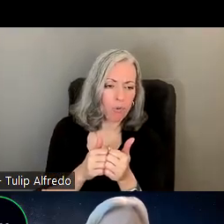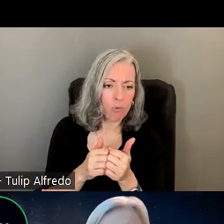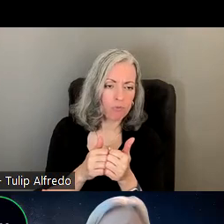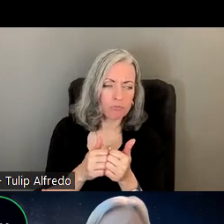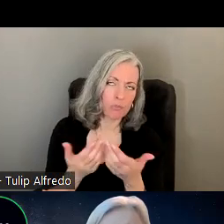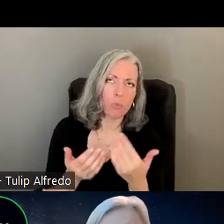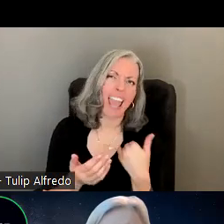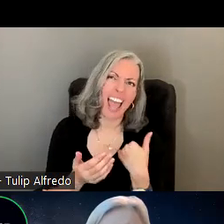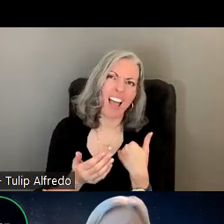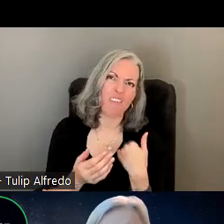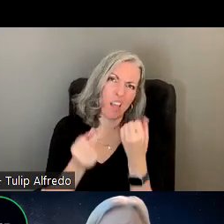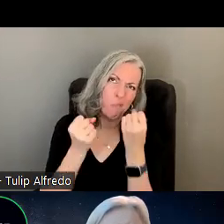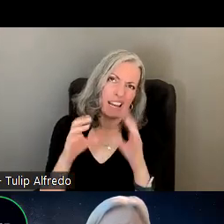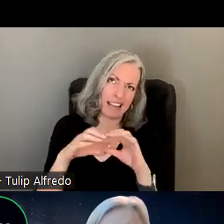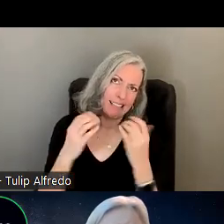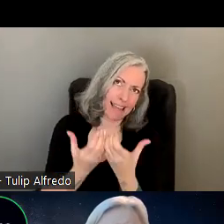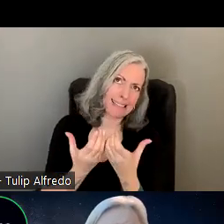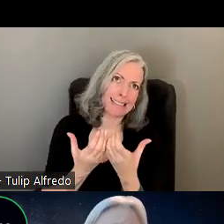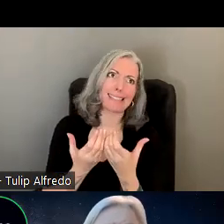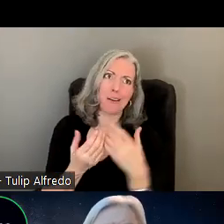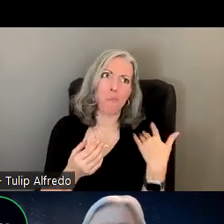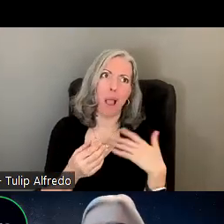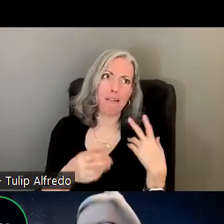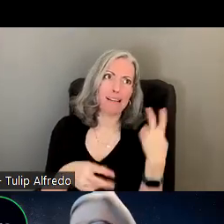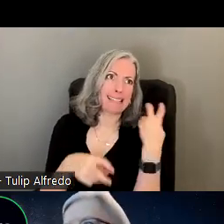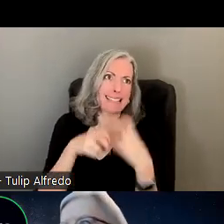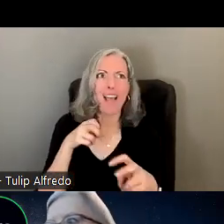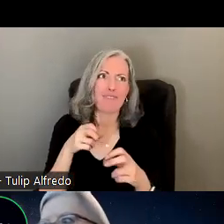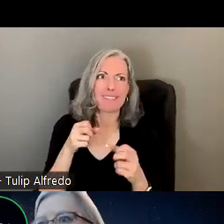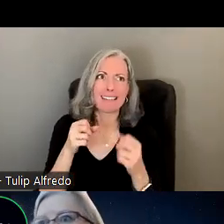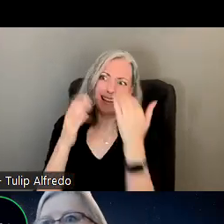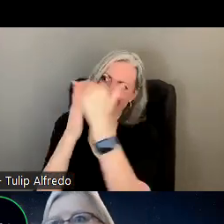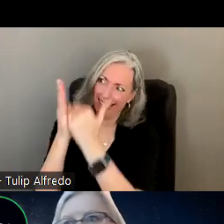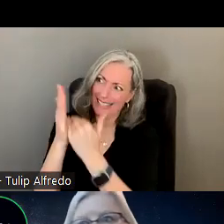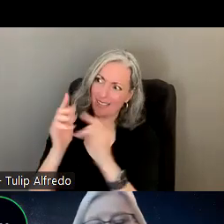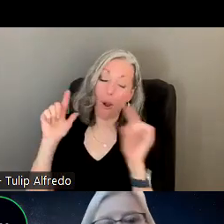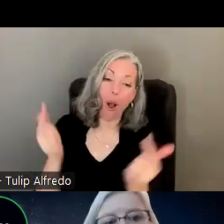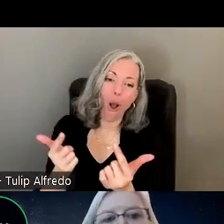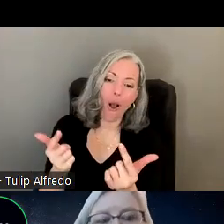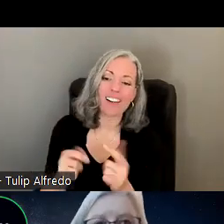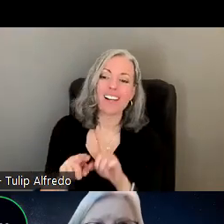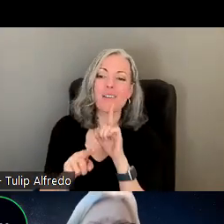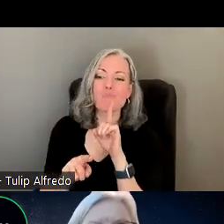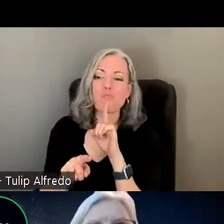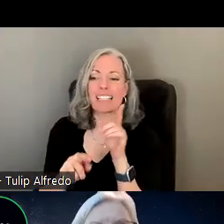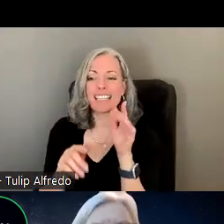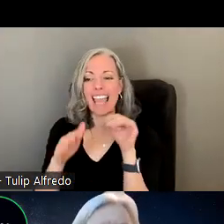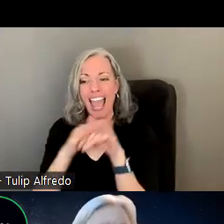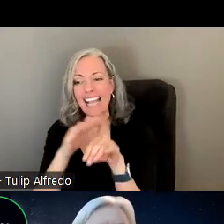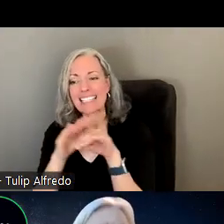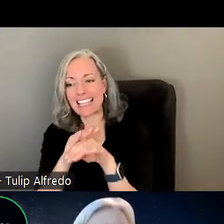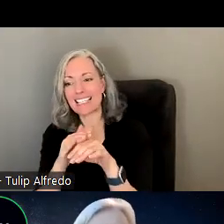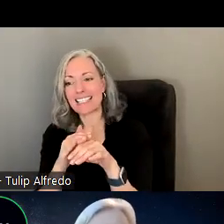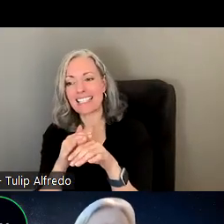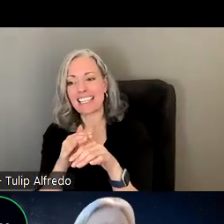well, we have so many classes, it's kind of difficult to summarize them all, but it's also to access really the